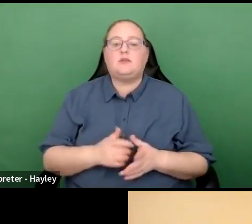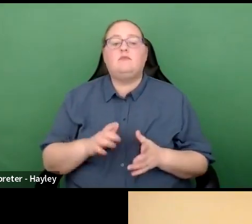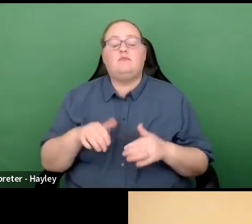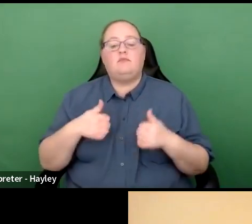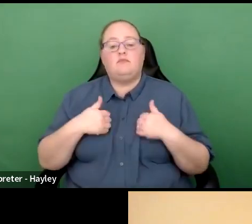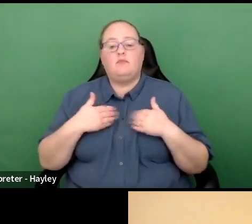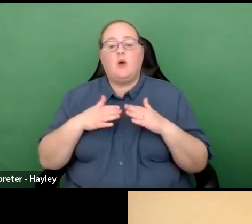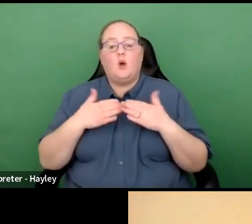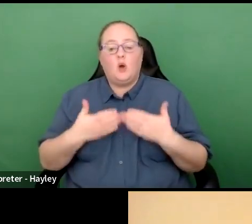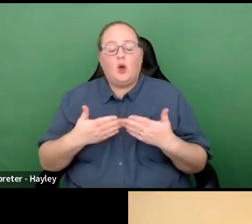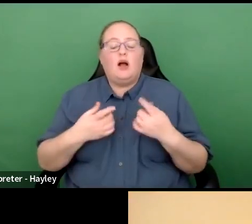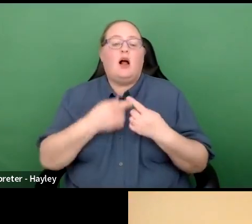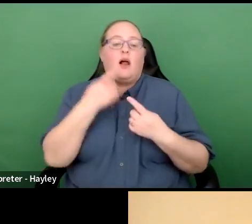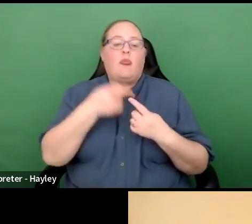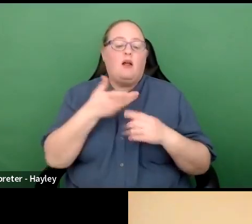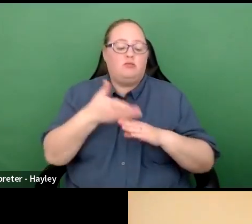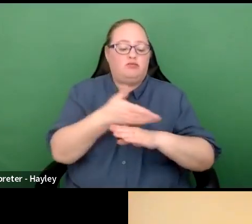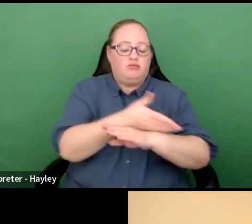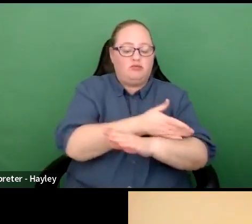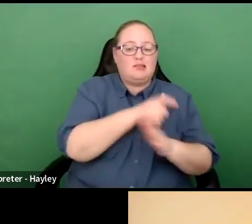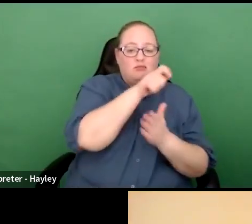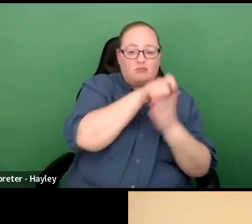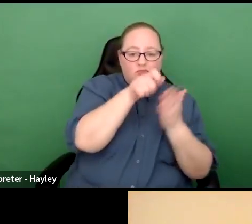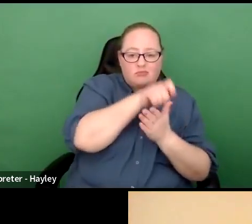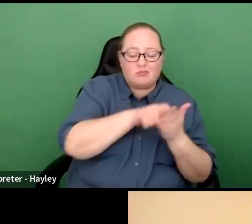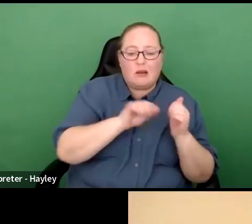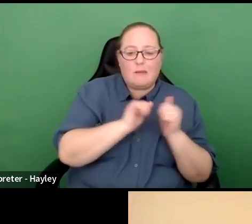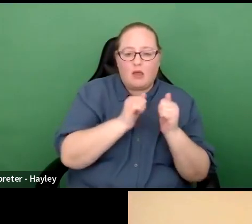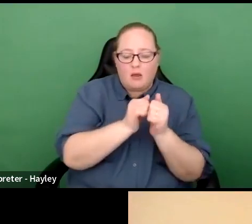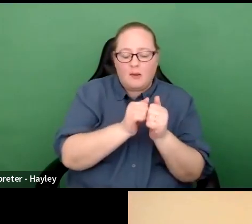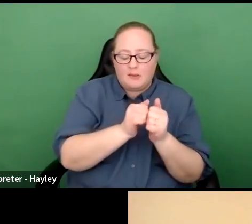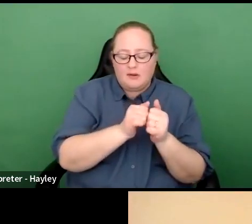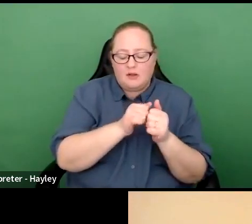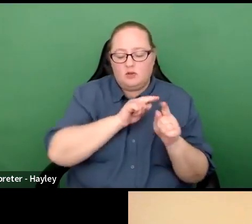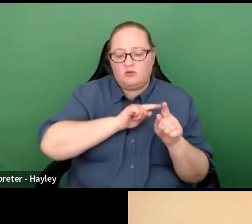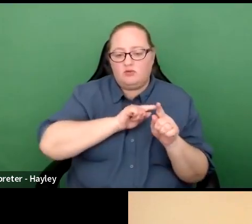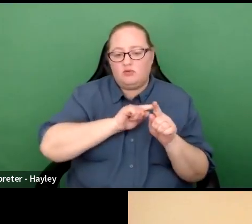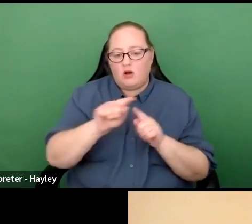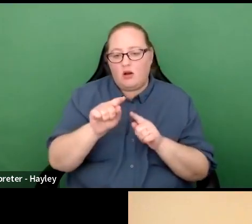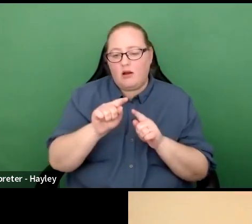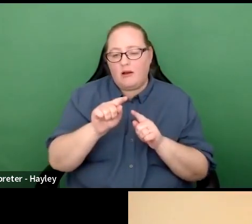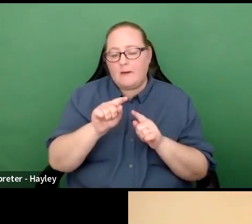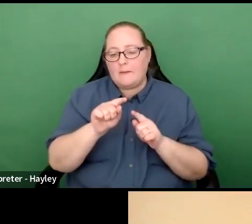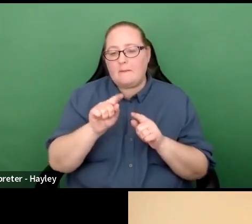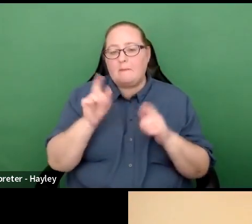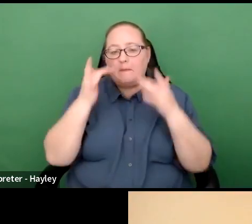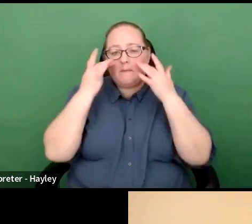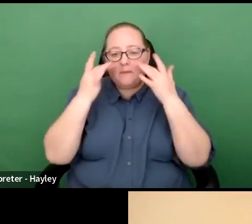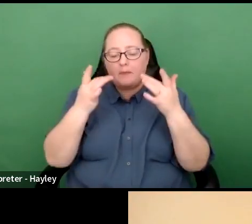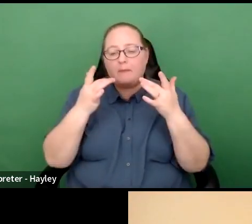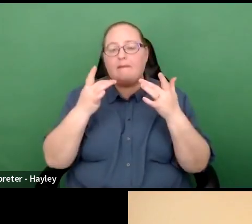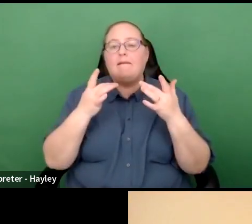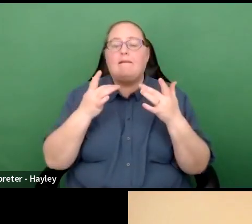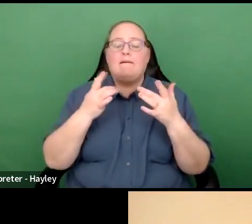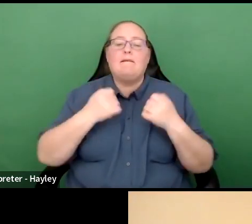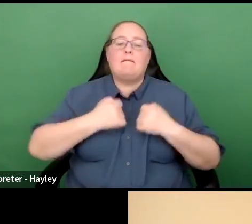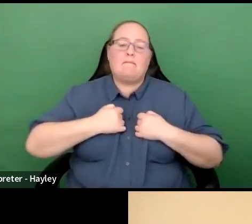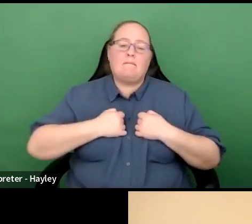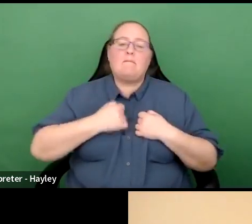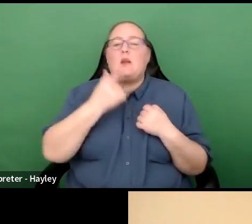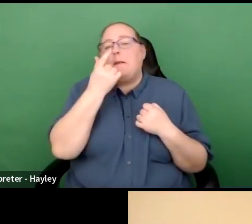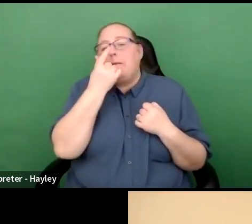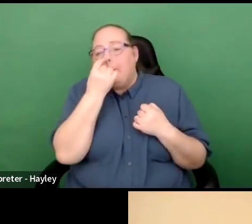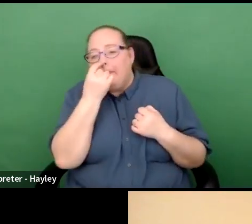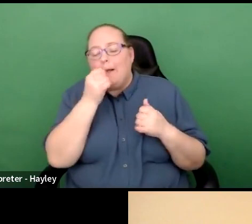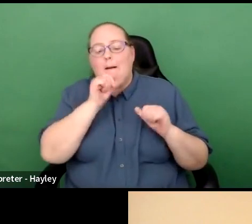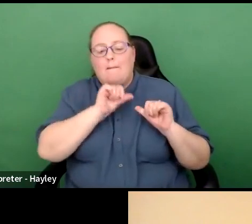in other papers that I did, I try to demonstrate. And again, this is all probabilistic patterns, right? Of course, there